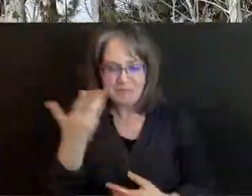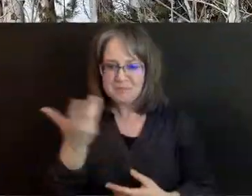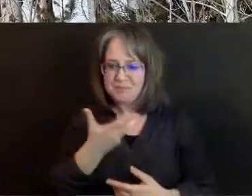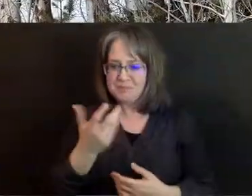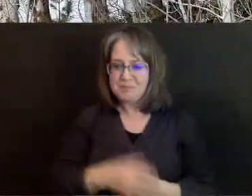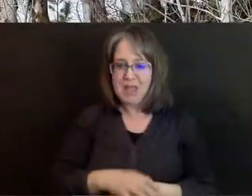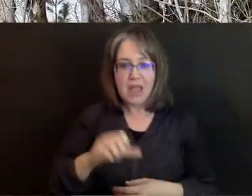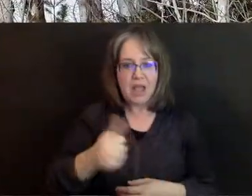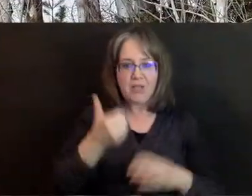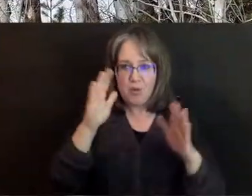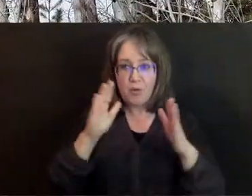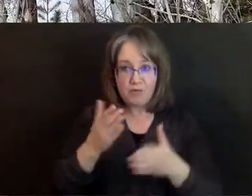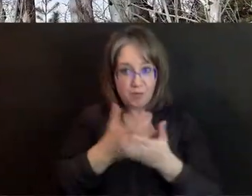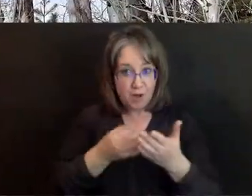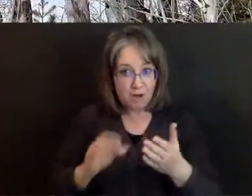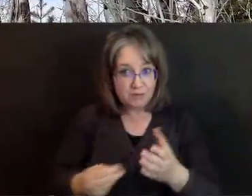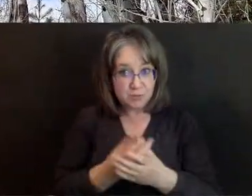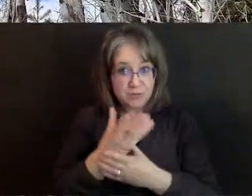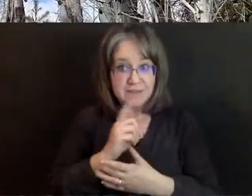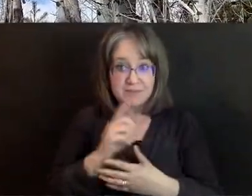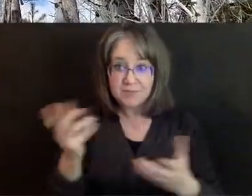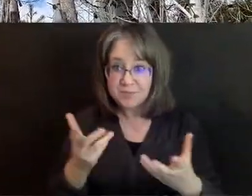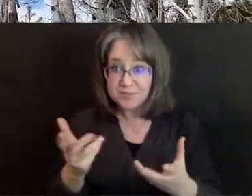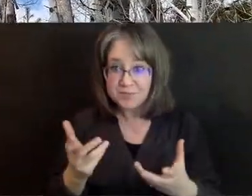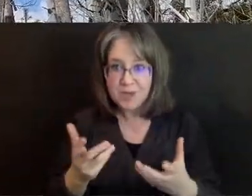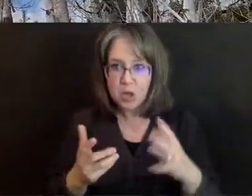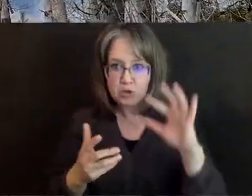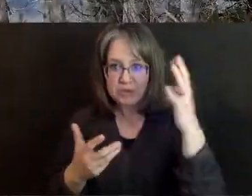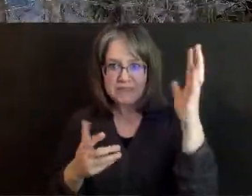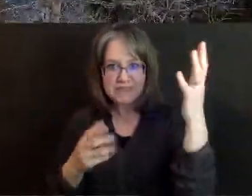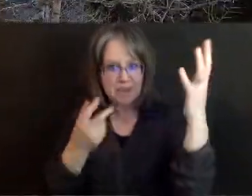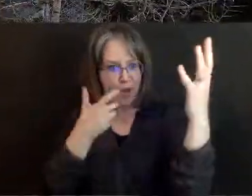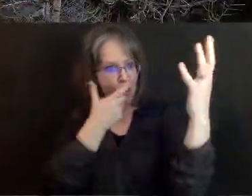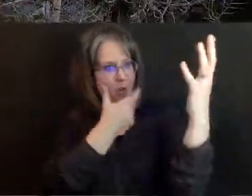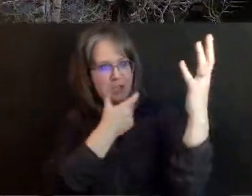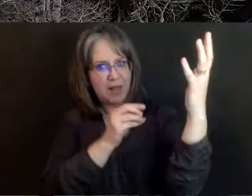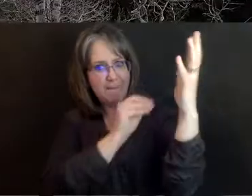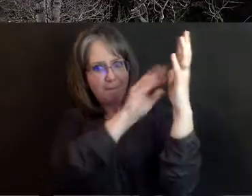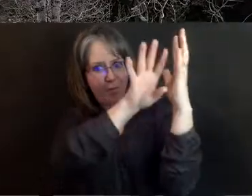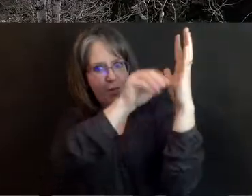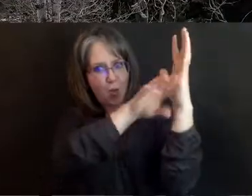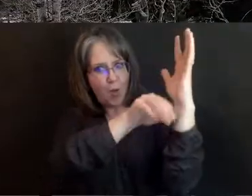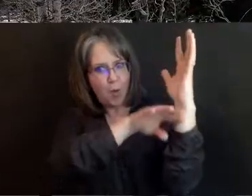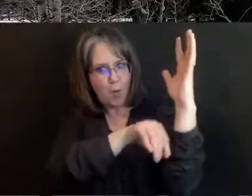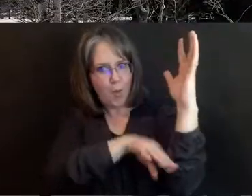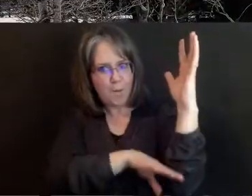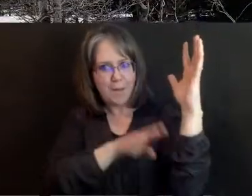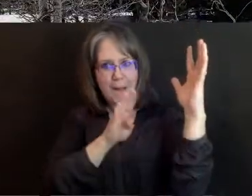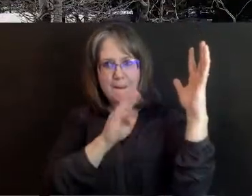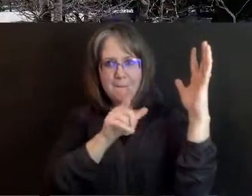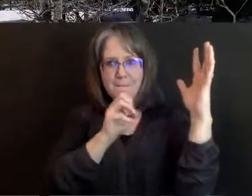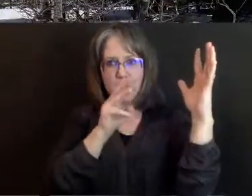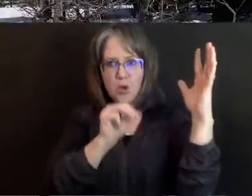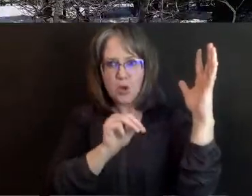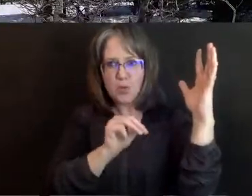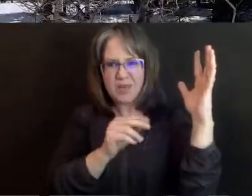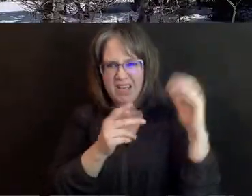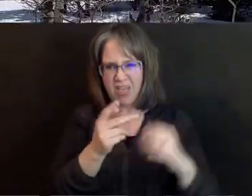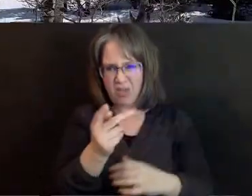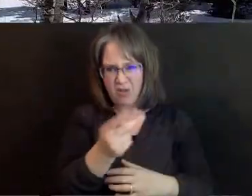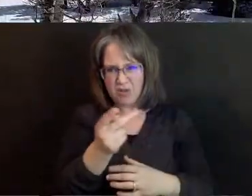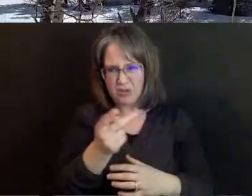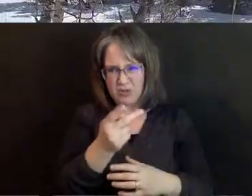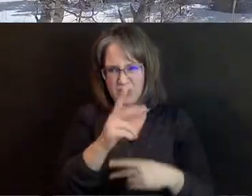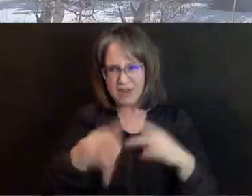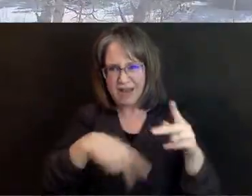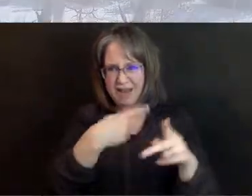Another great part of spring is watching the trees bloom. The willows and the aspens, like in this picture, won't bloom until a little later in